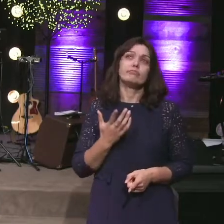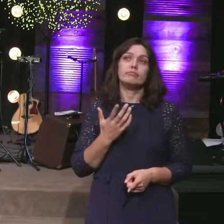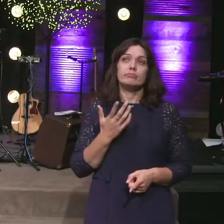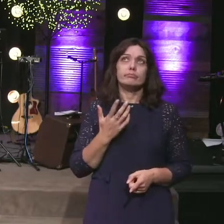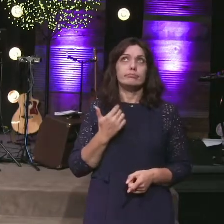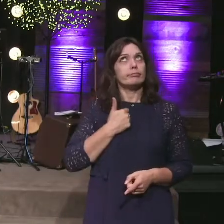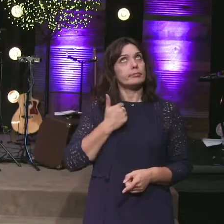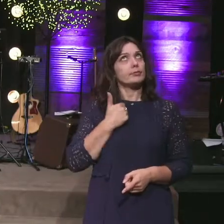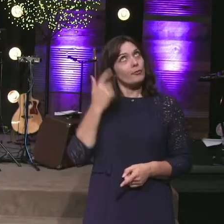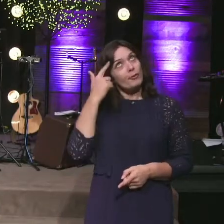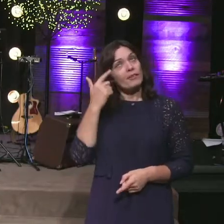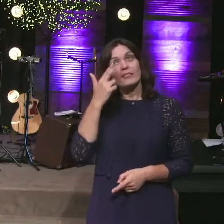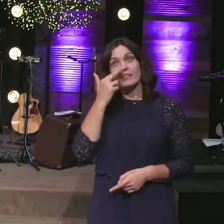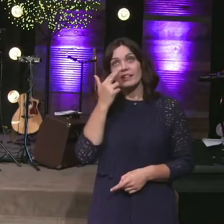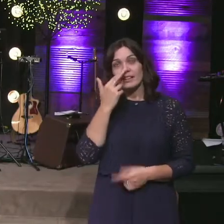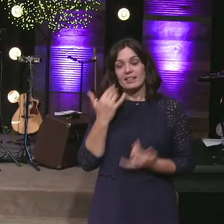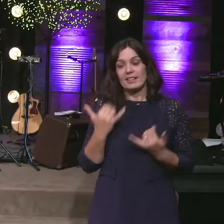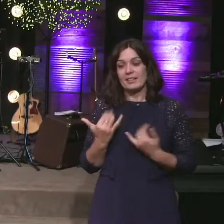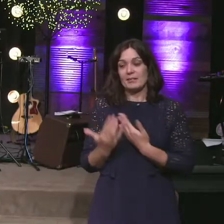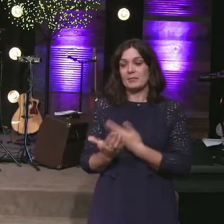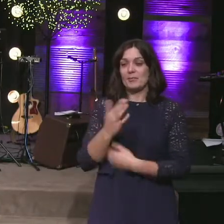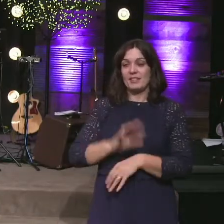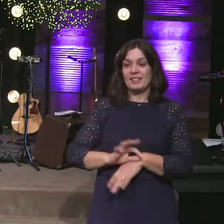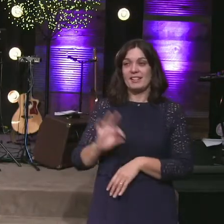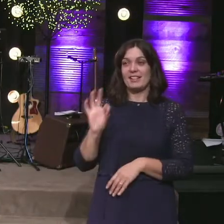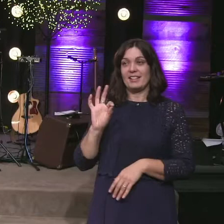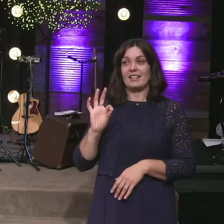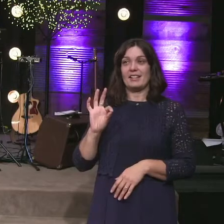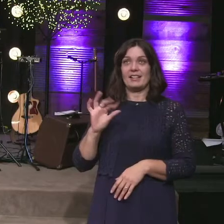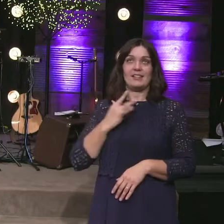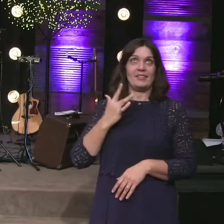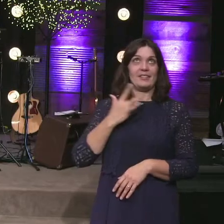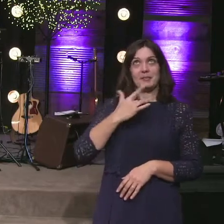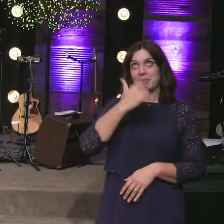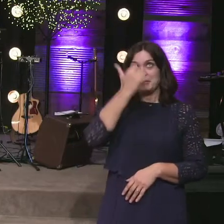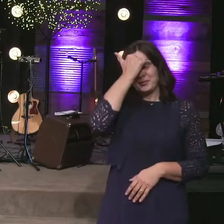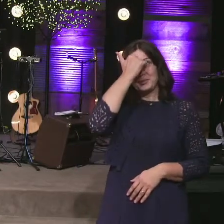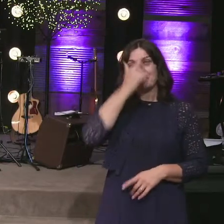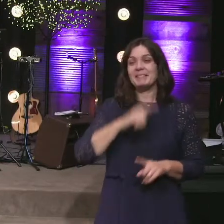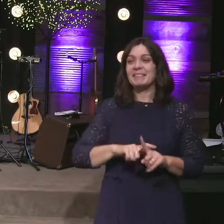head. 9 o'clock this morning, it feels kind of stupid, but...